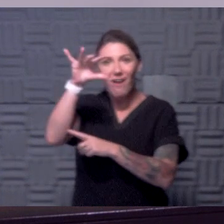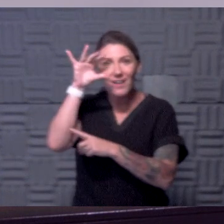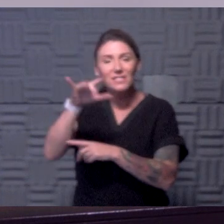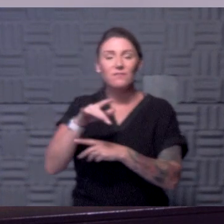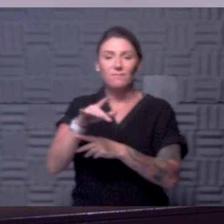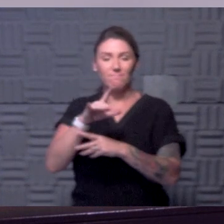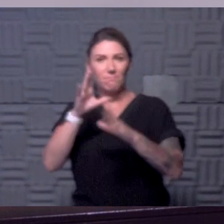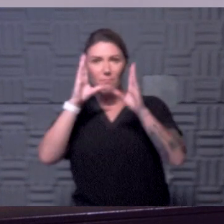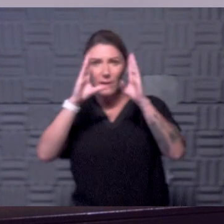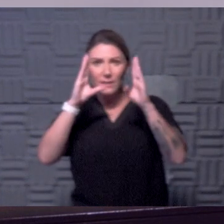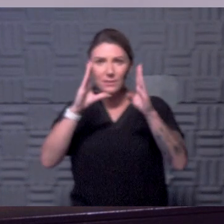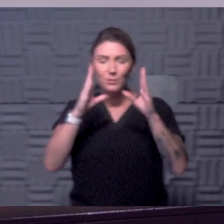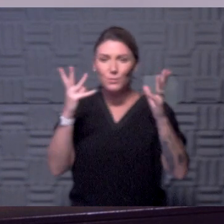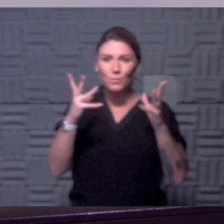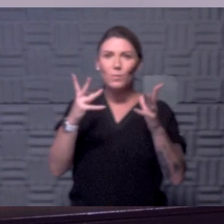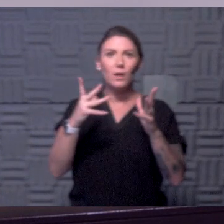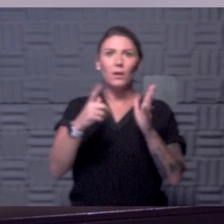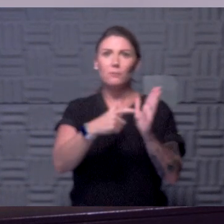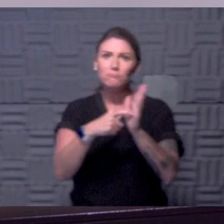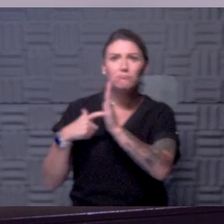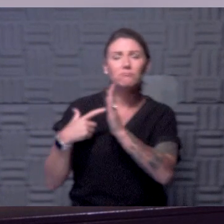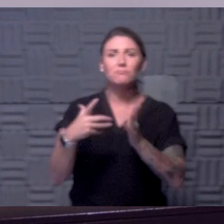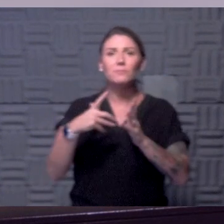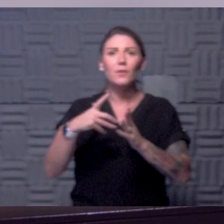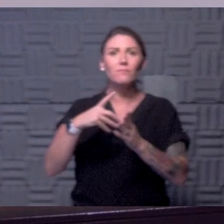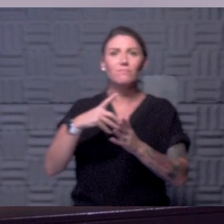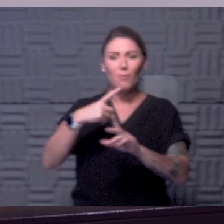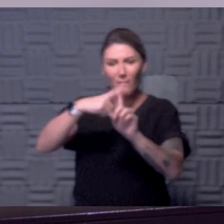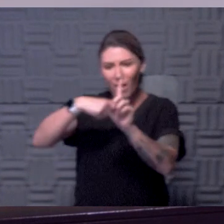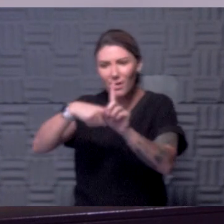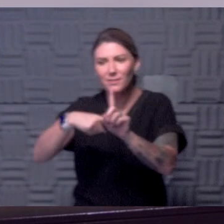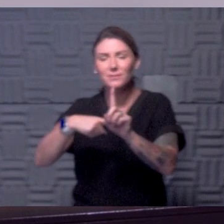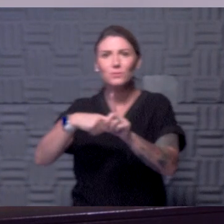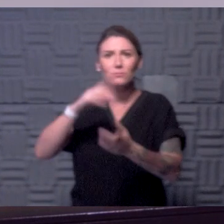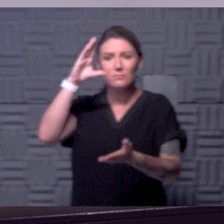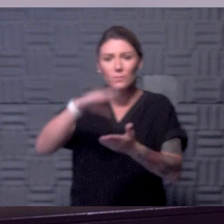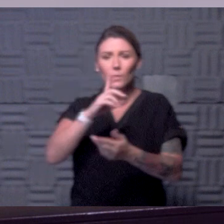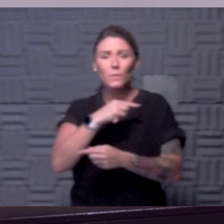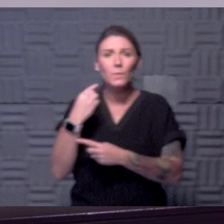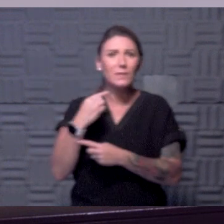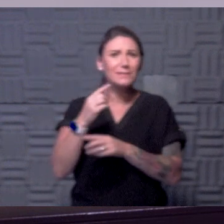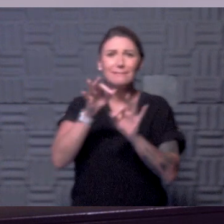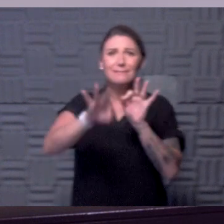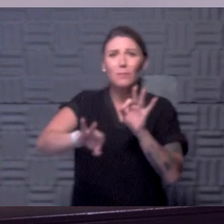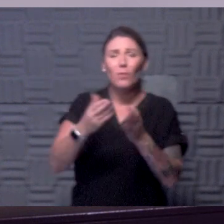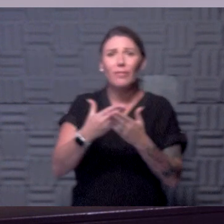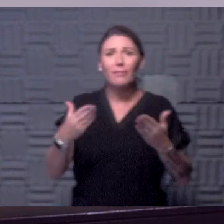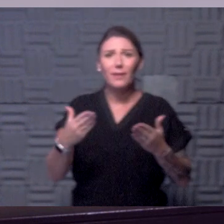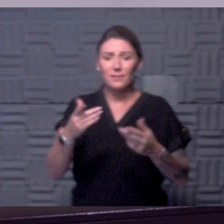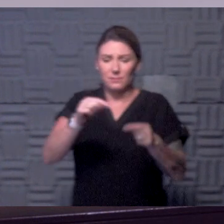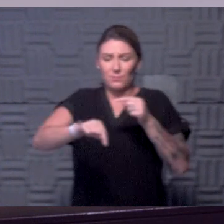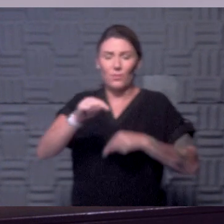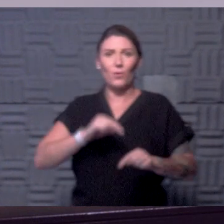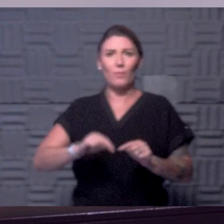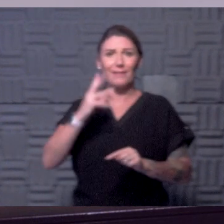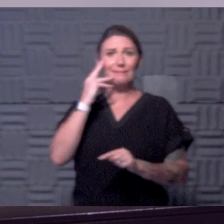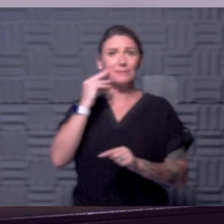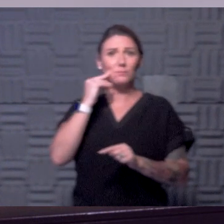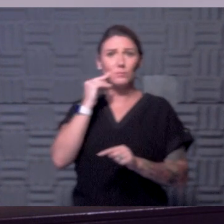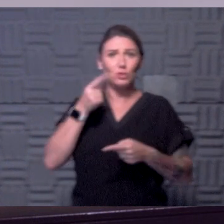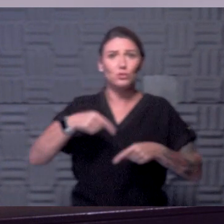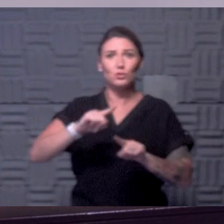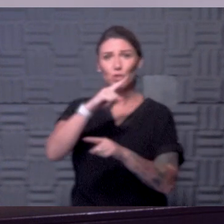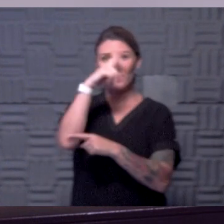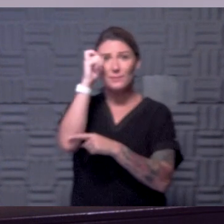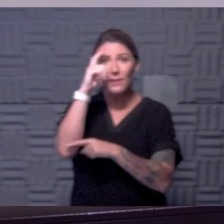what we've been saying for months. We can reduce the risk by doing very simple things. And then I go back to our experience through the summer